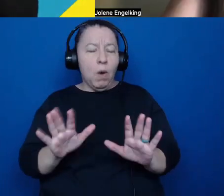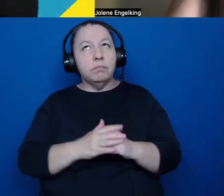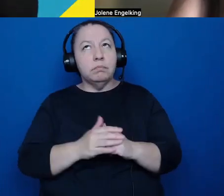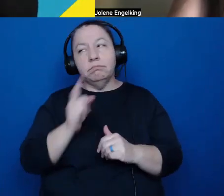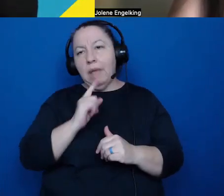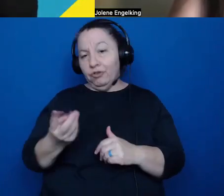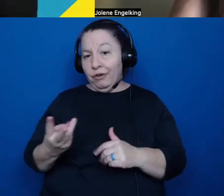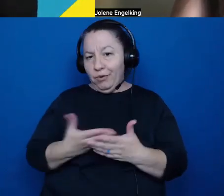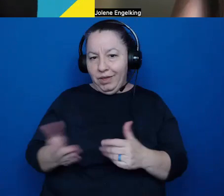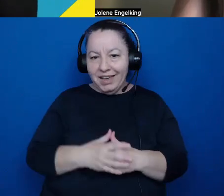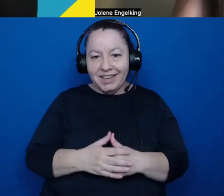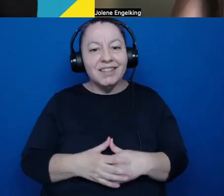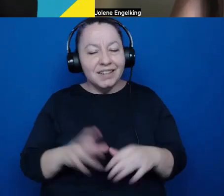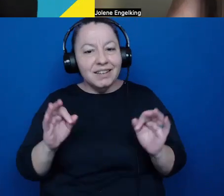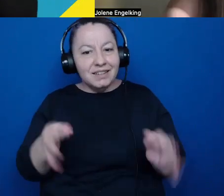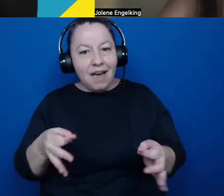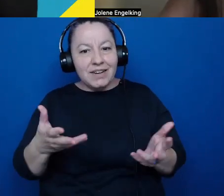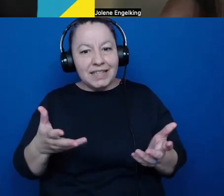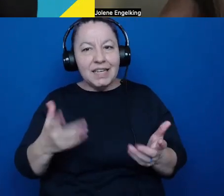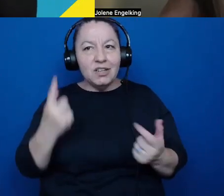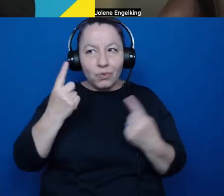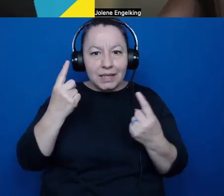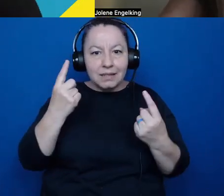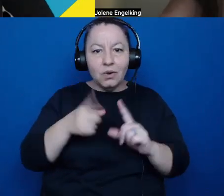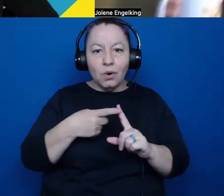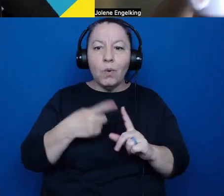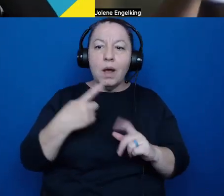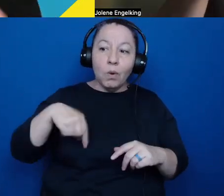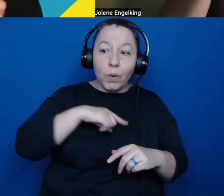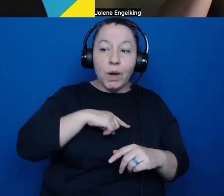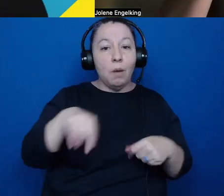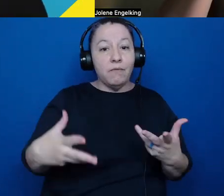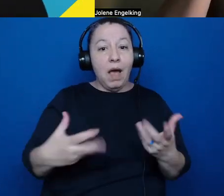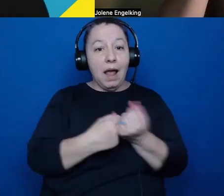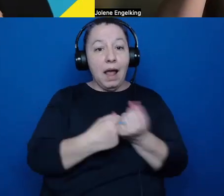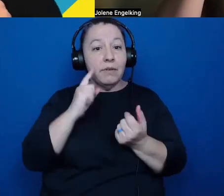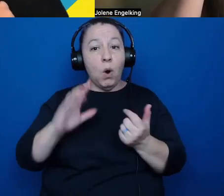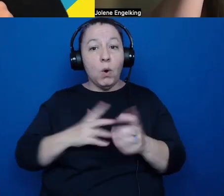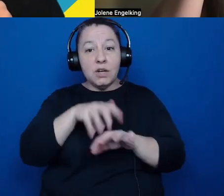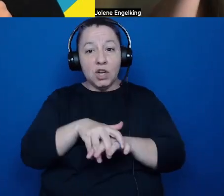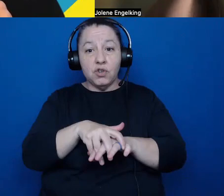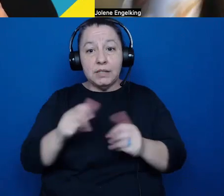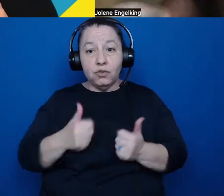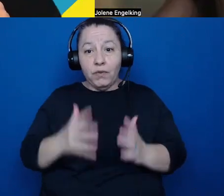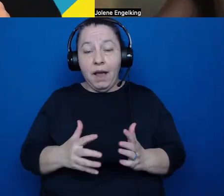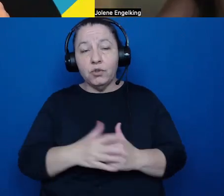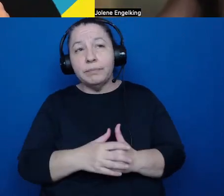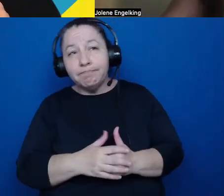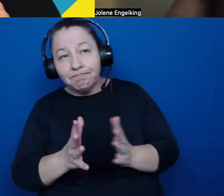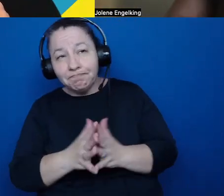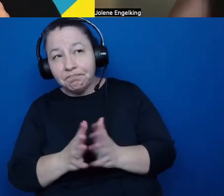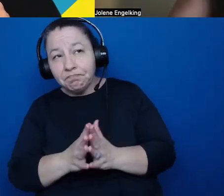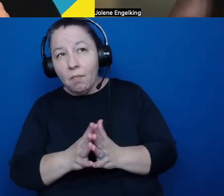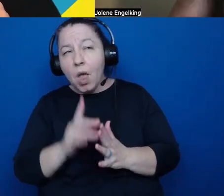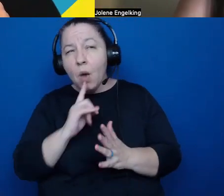things definitely to think about when we're providing advocacy to our Indigenous survivors. I would